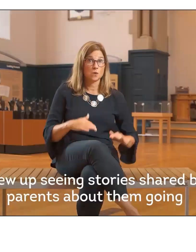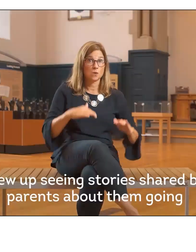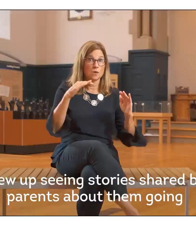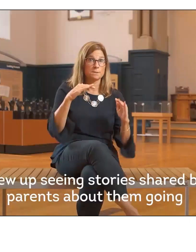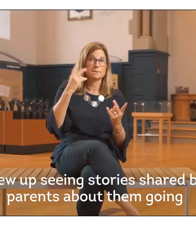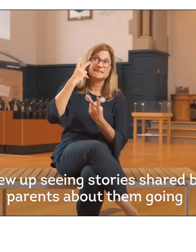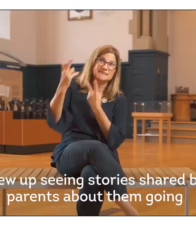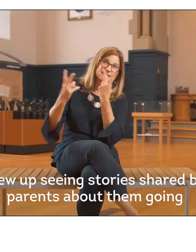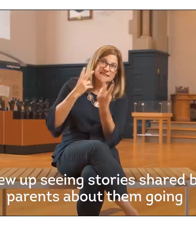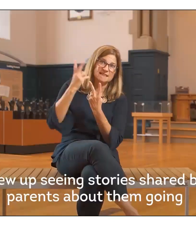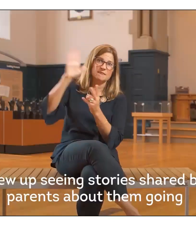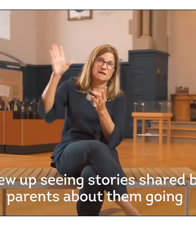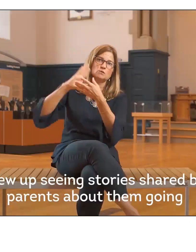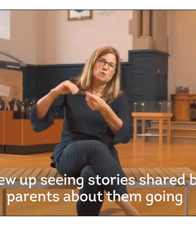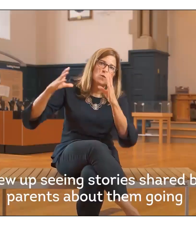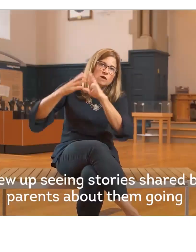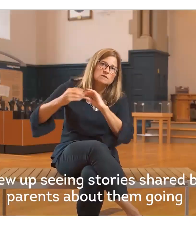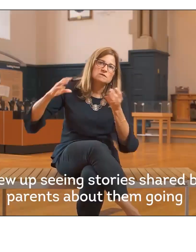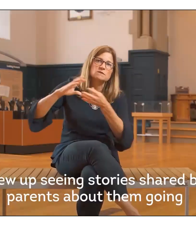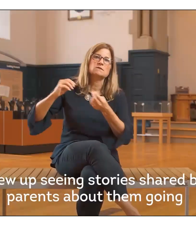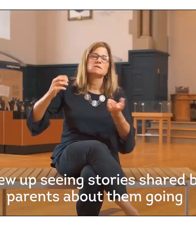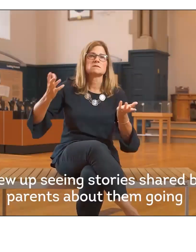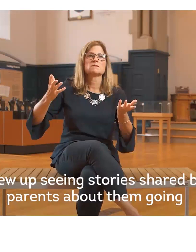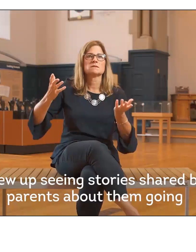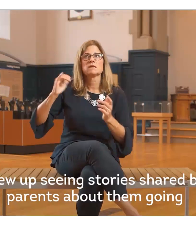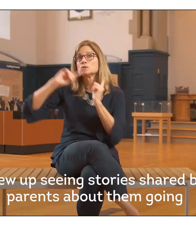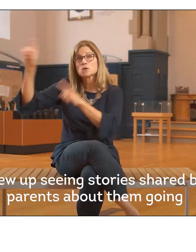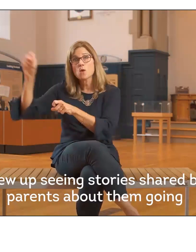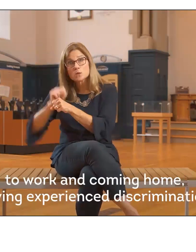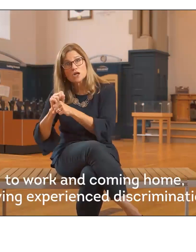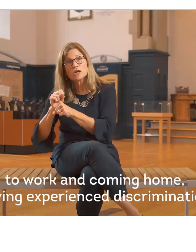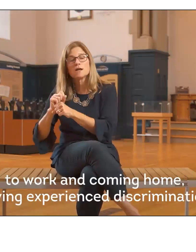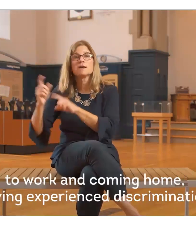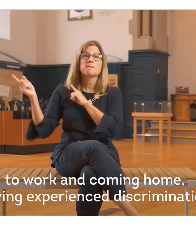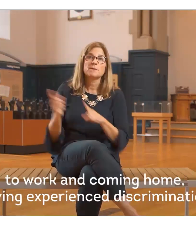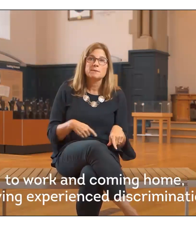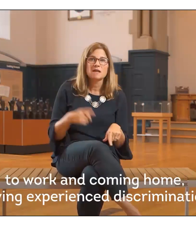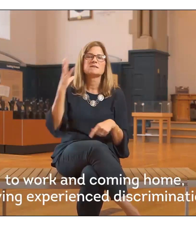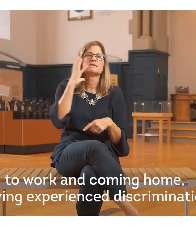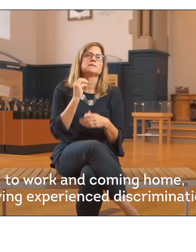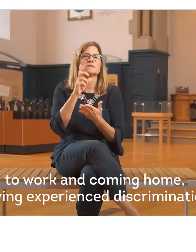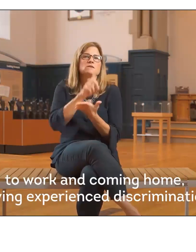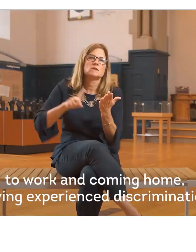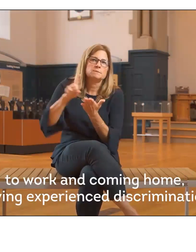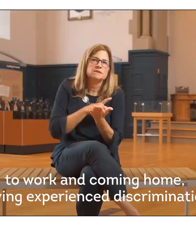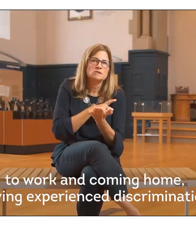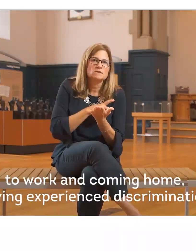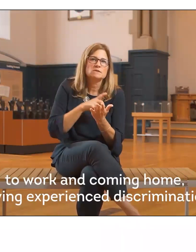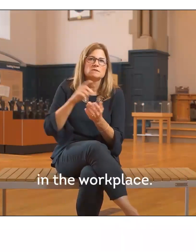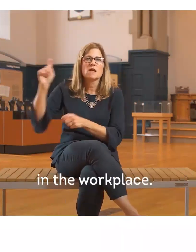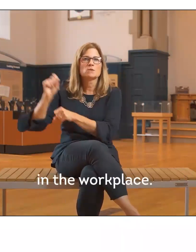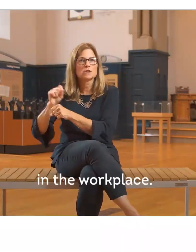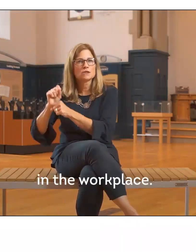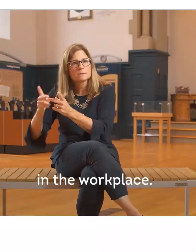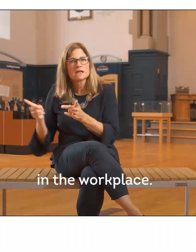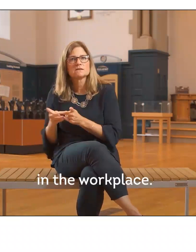We grew up seeing stories shared by our parents about them going to work and coming home, having experienced